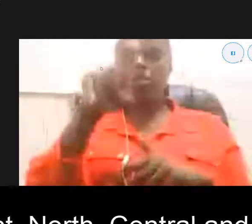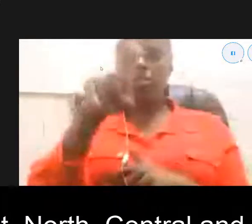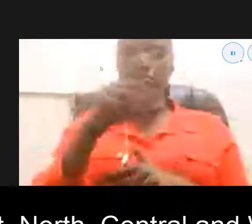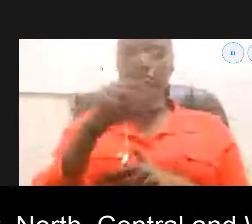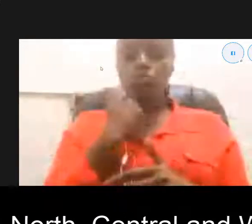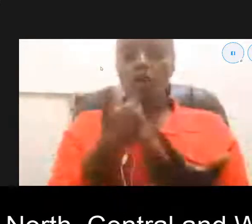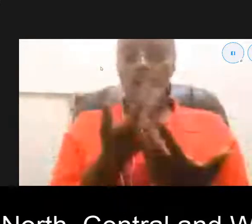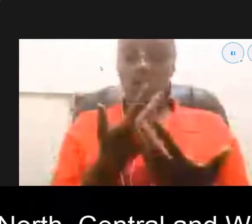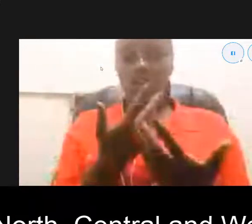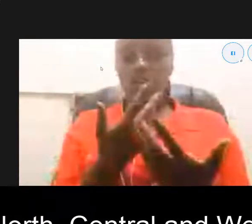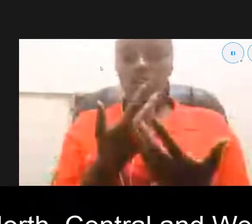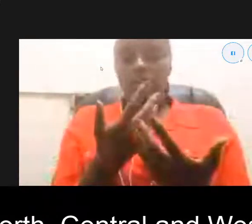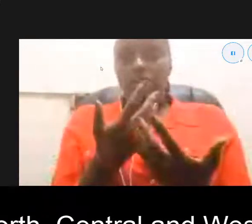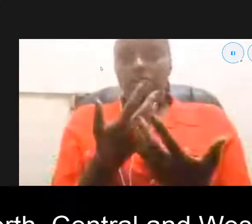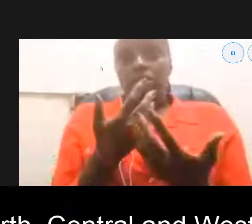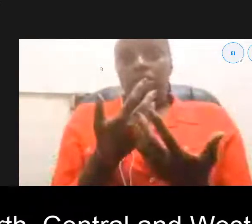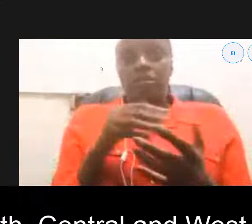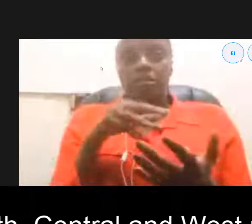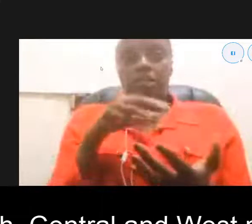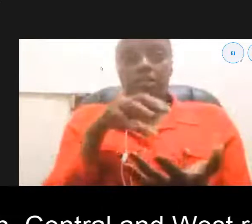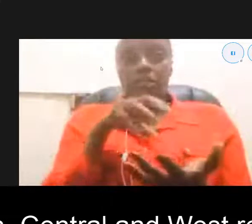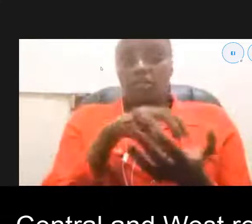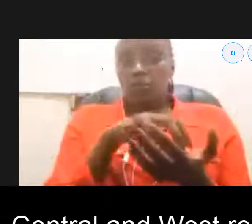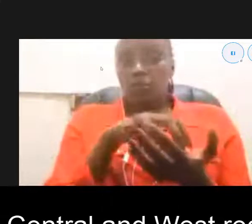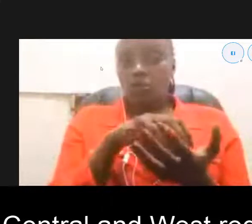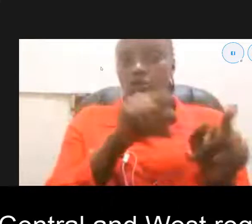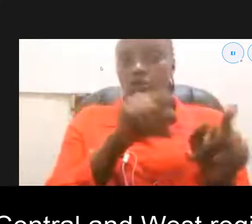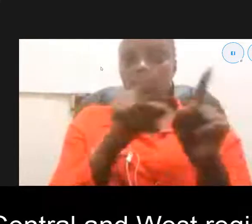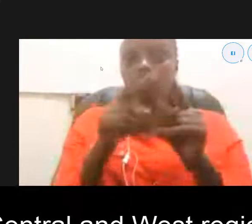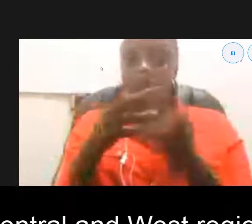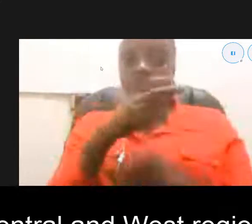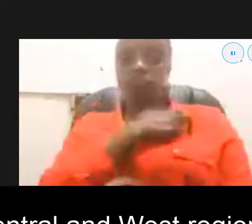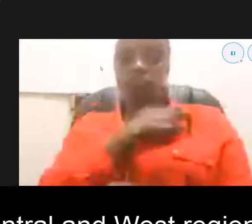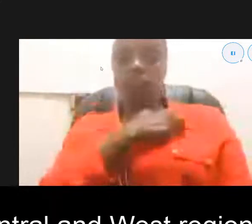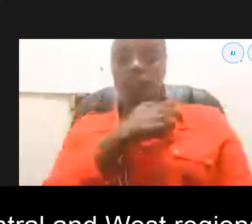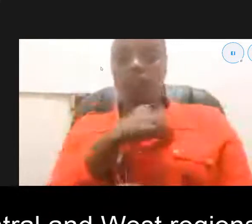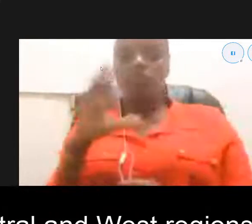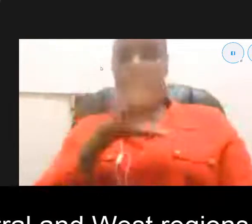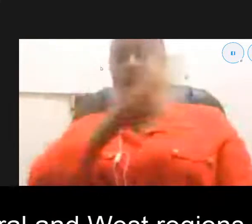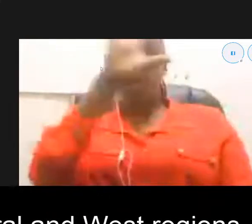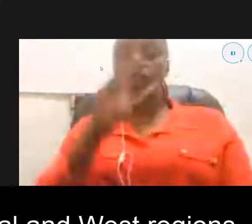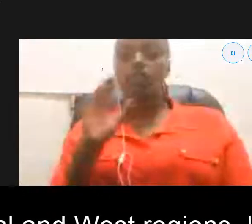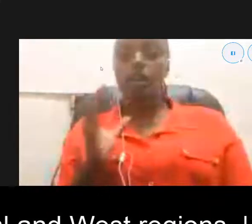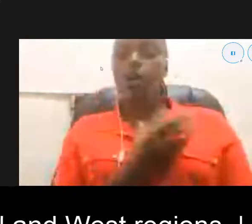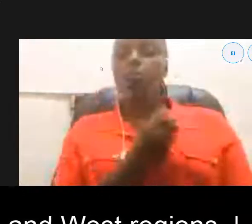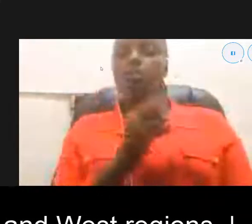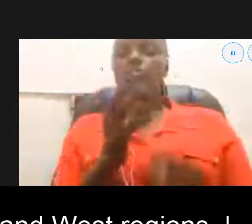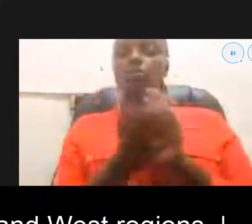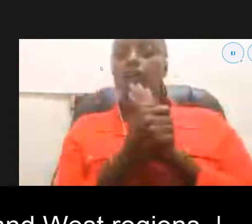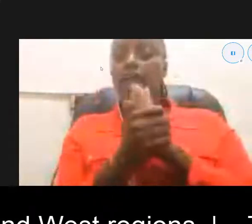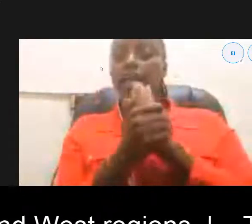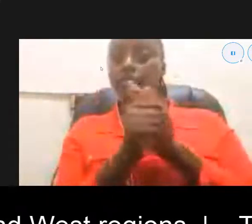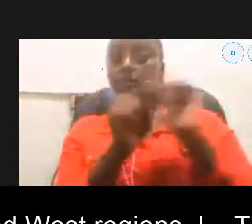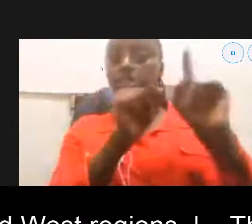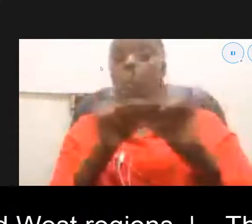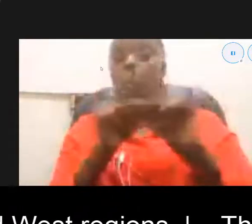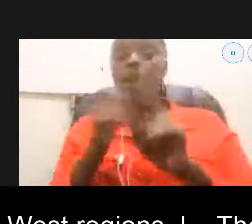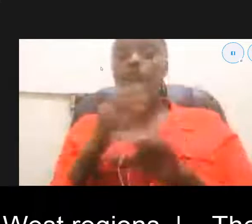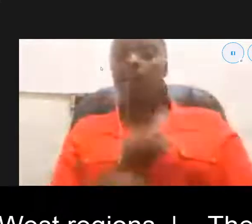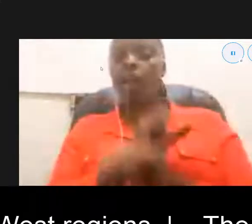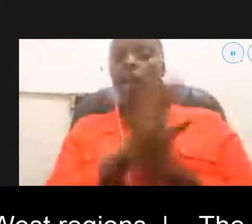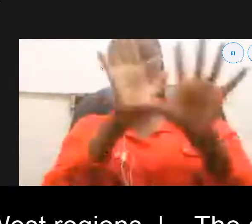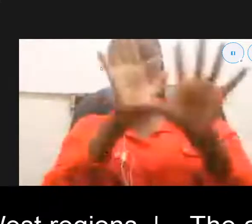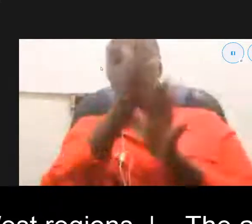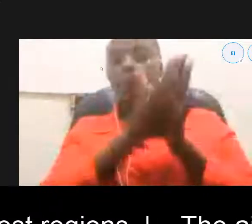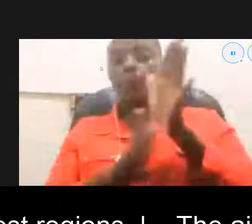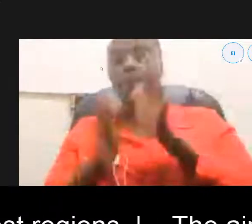position to be consulted by the African Committee of Experts, and also to have the clear plans